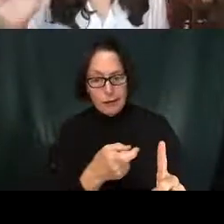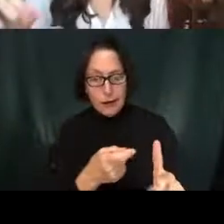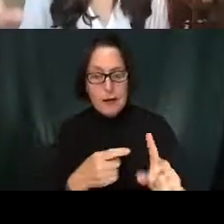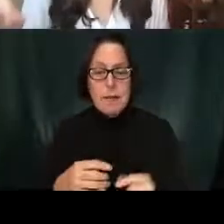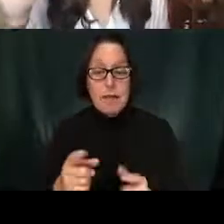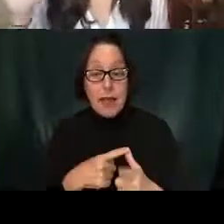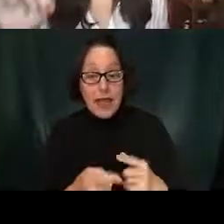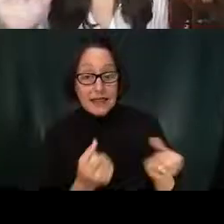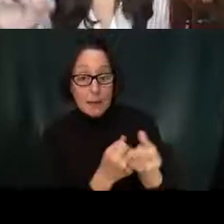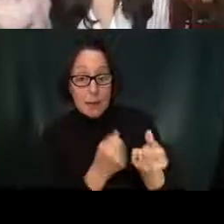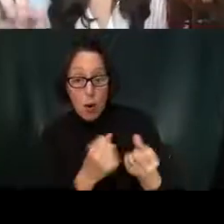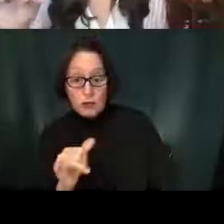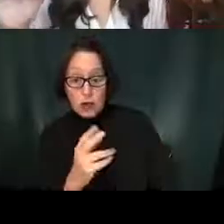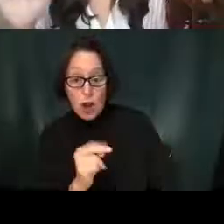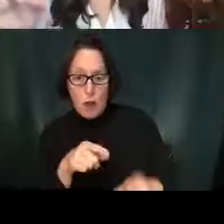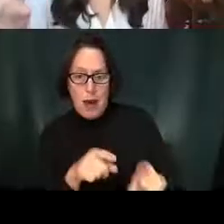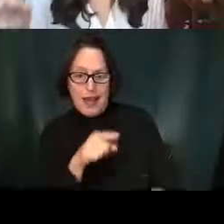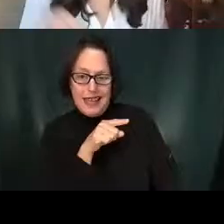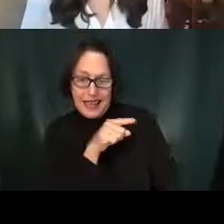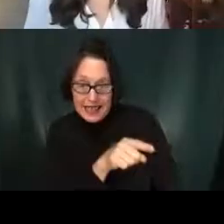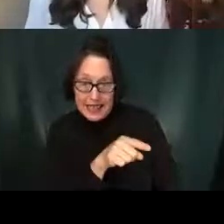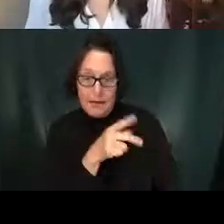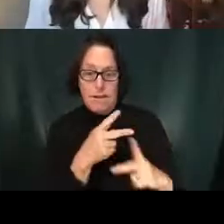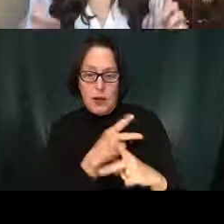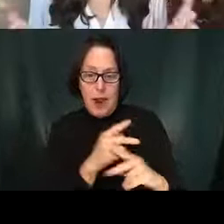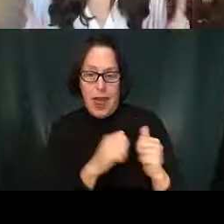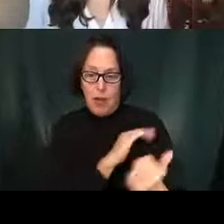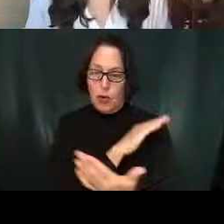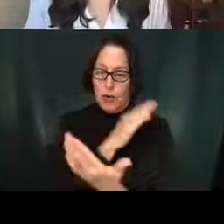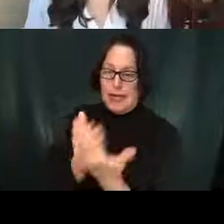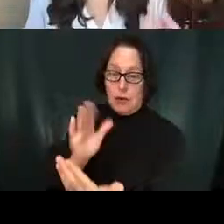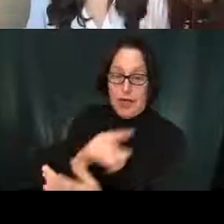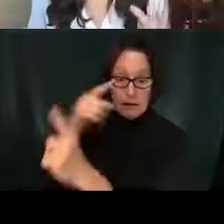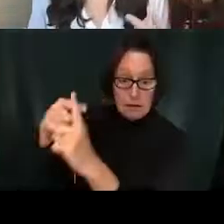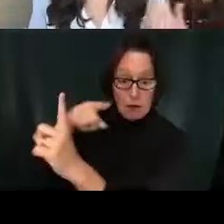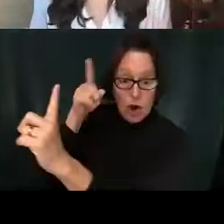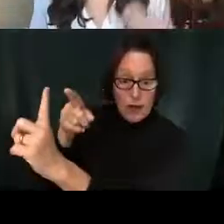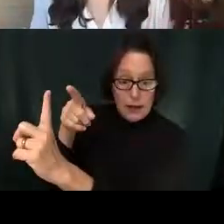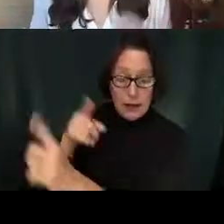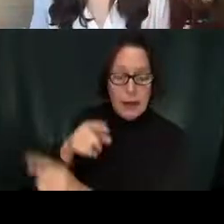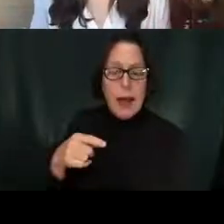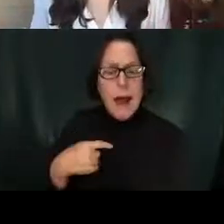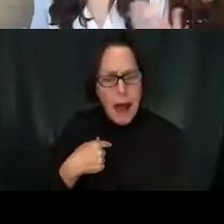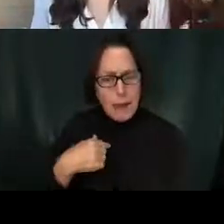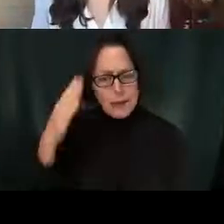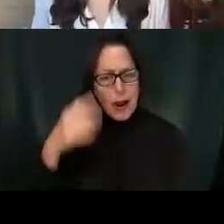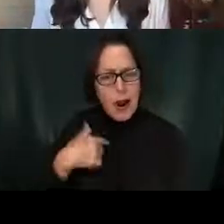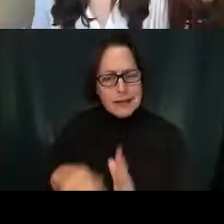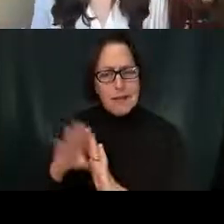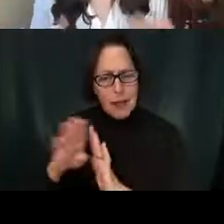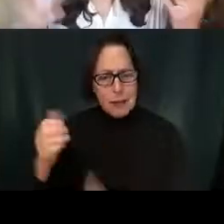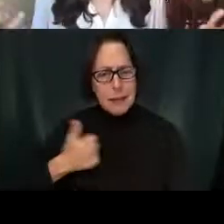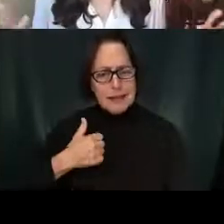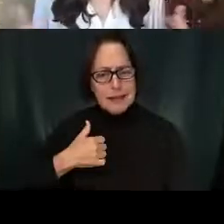then support him while he figured out how to reach that target. And at the same time, I was aware I was developing myself at the same